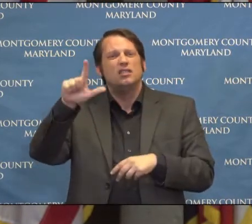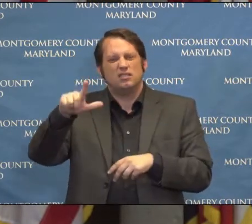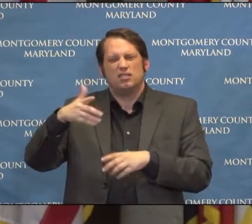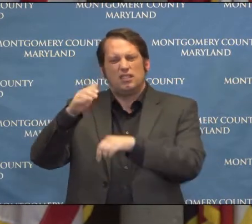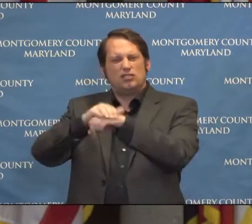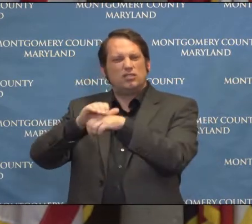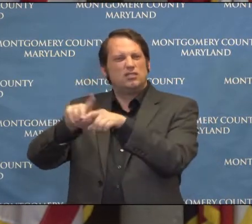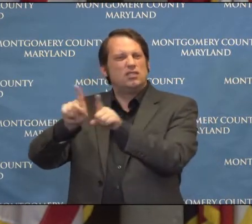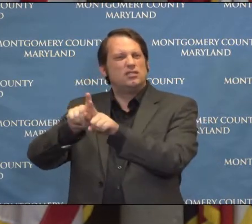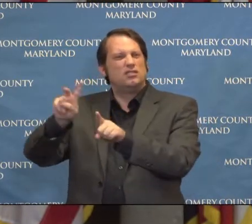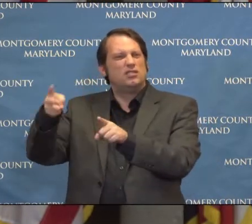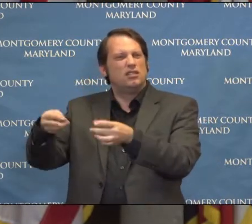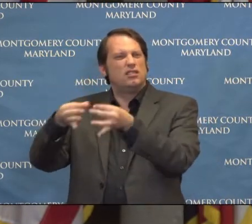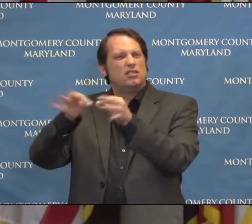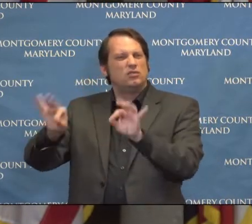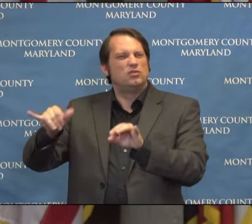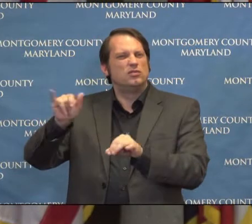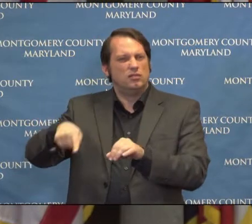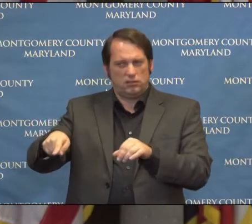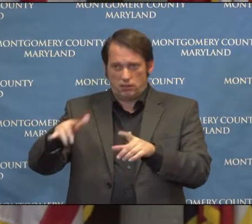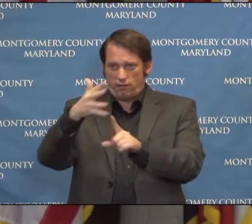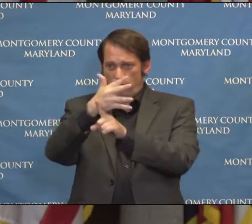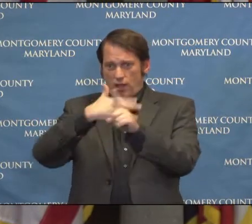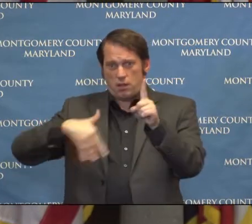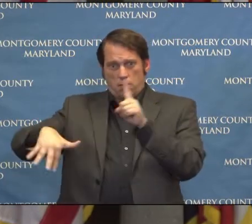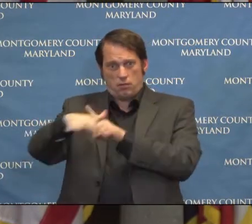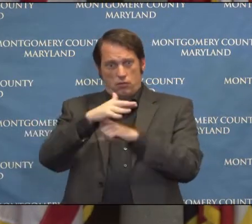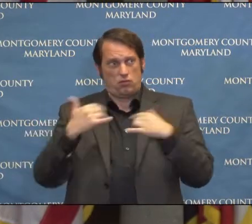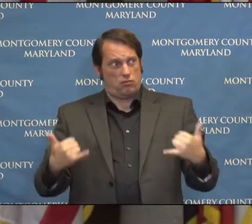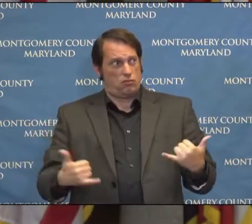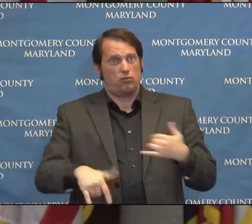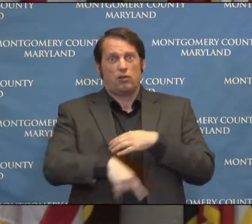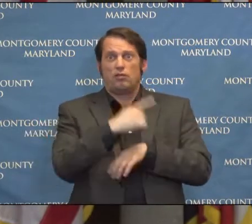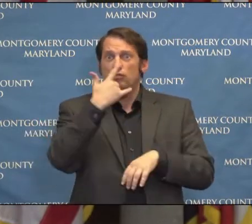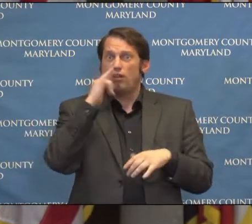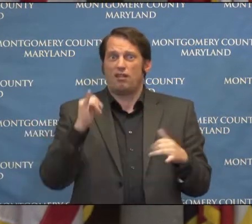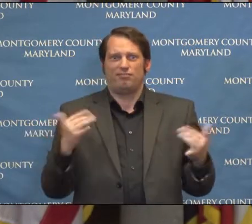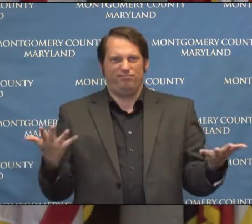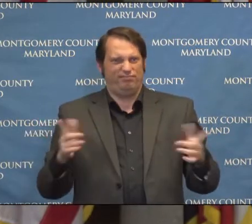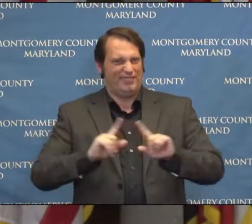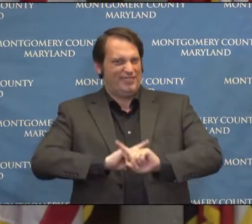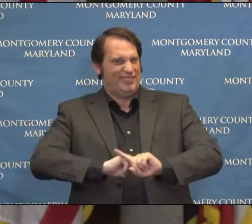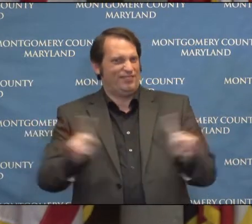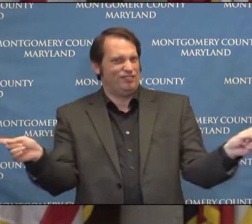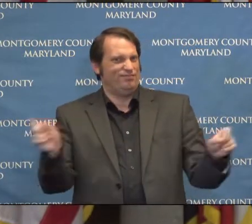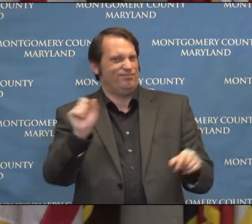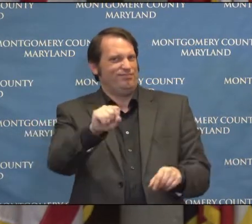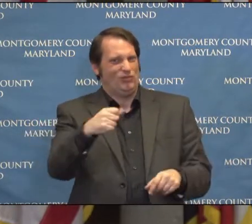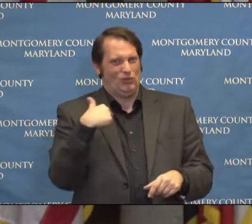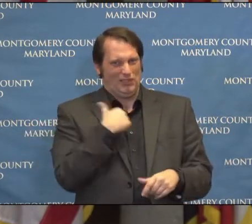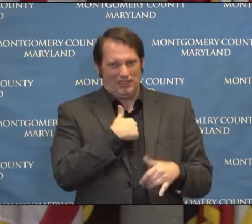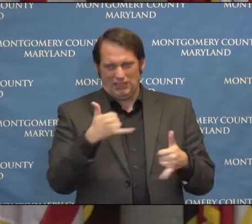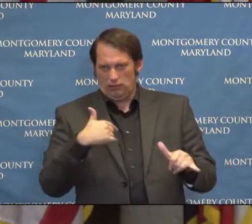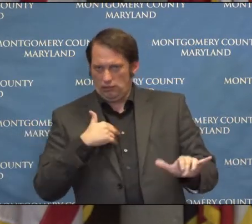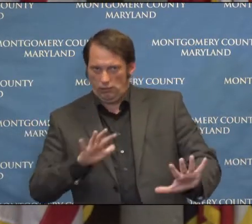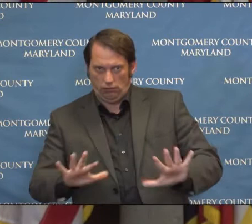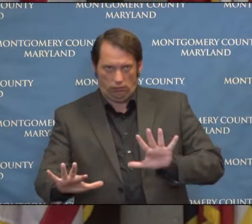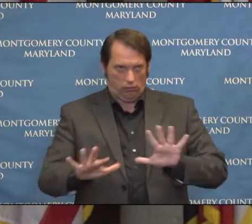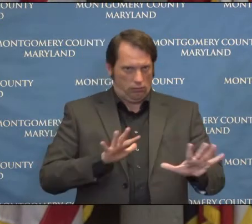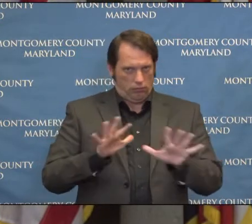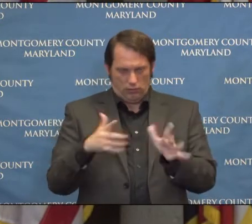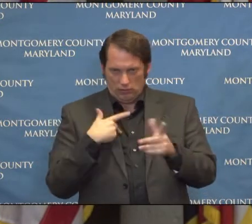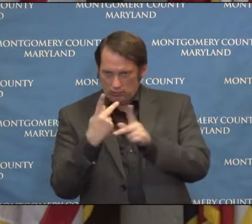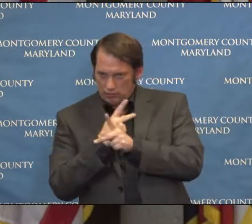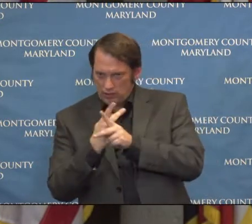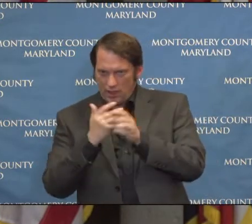different environment we're in, and we're continuing to build it out as we go forward and learning every day